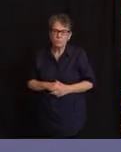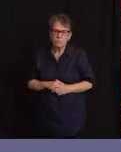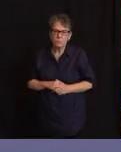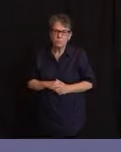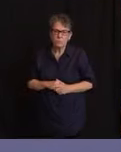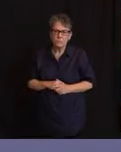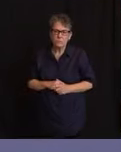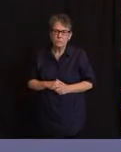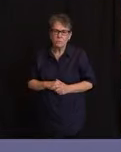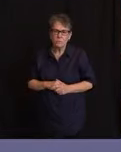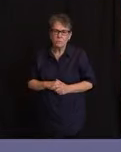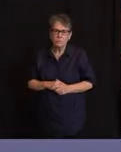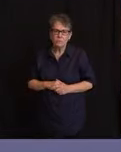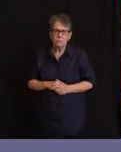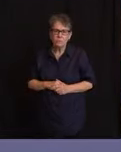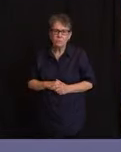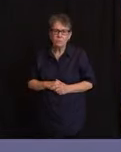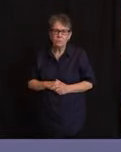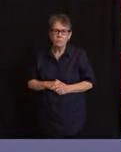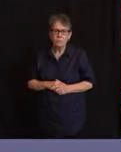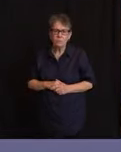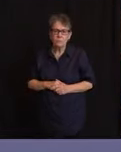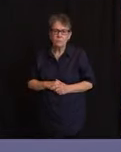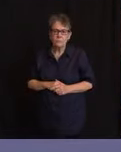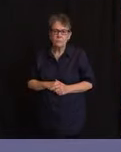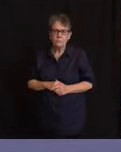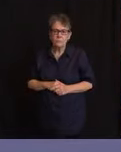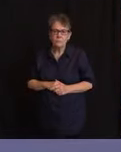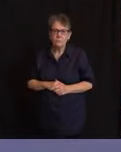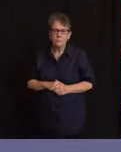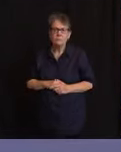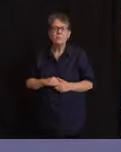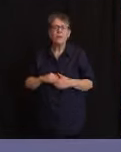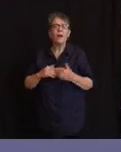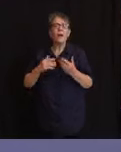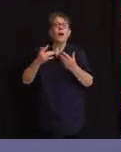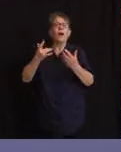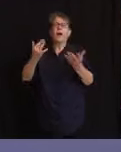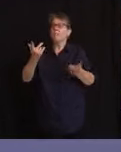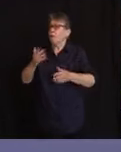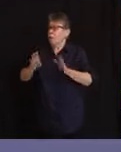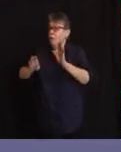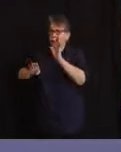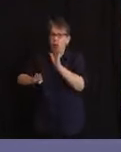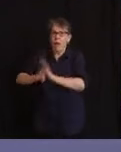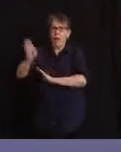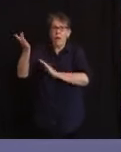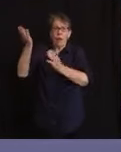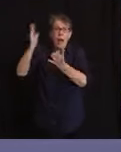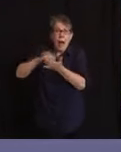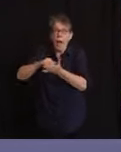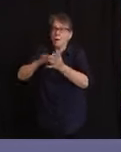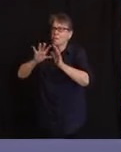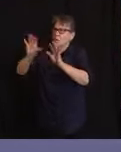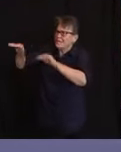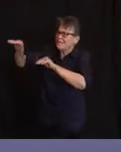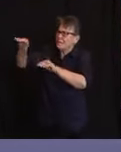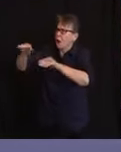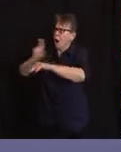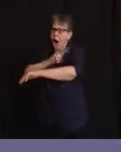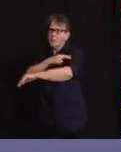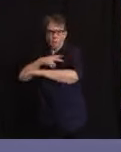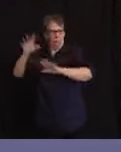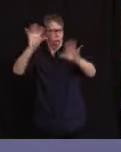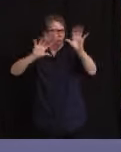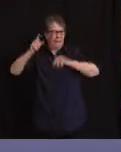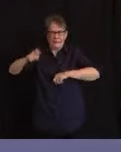ventilators, PPE, medicines, healthcare workers. It's literally the model changes like that. And we can see from that map it's going